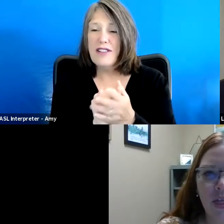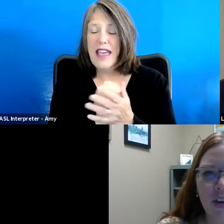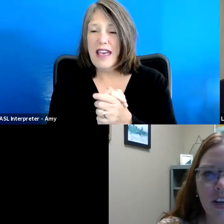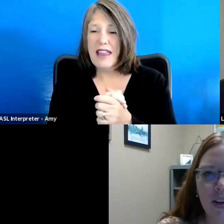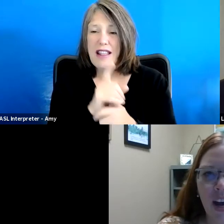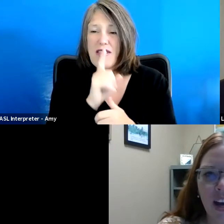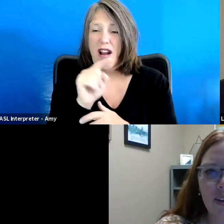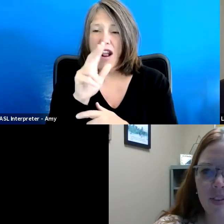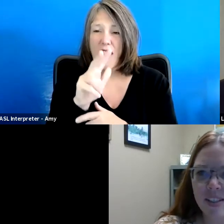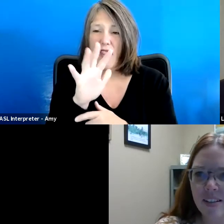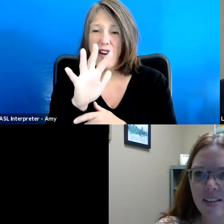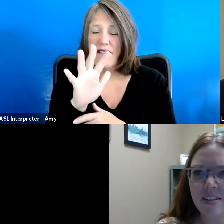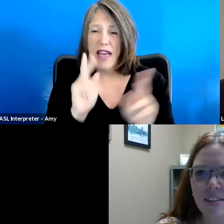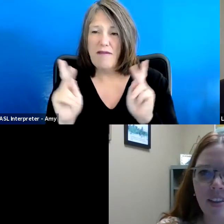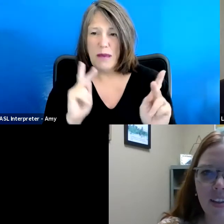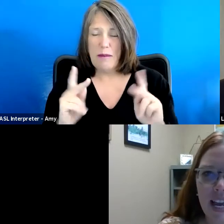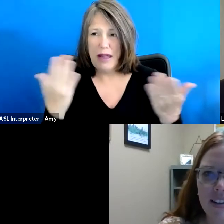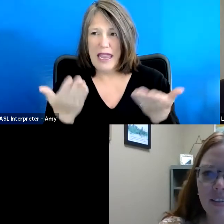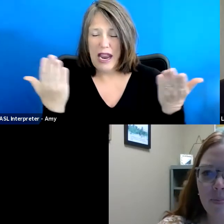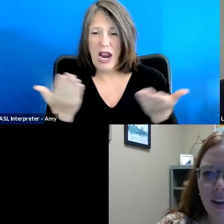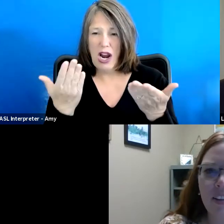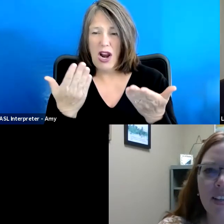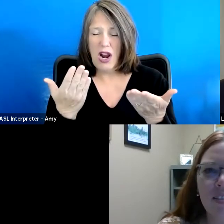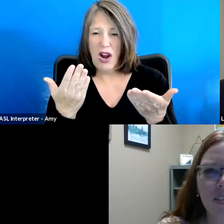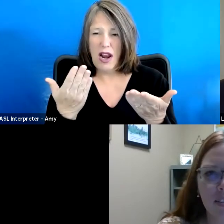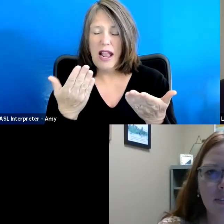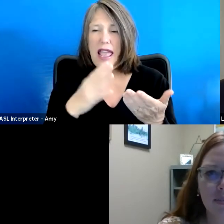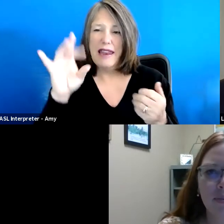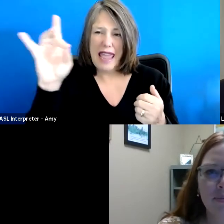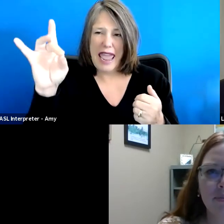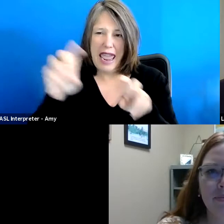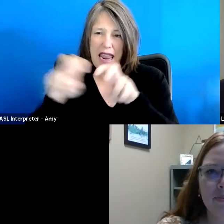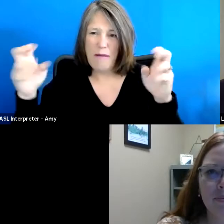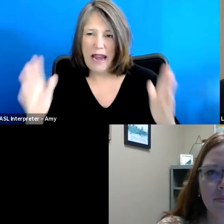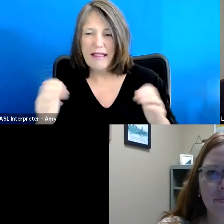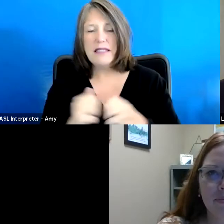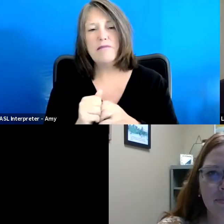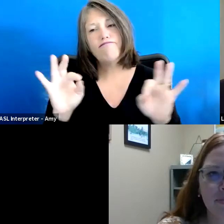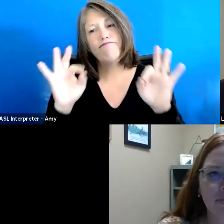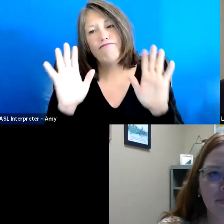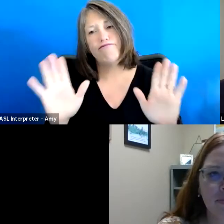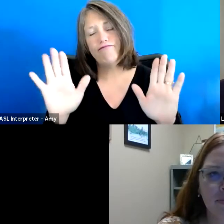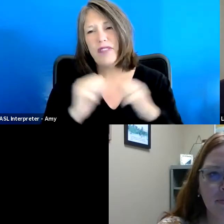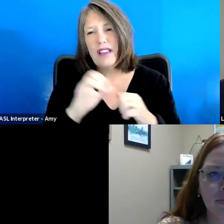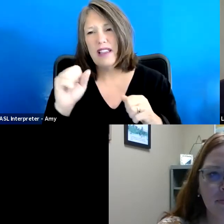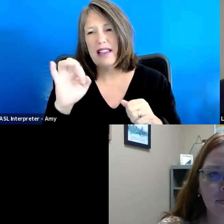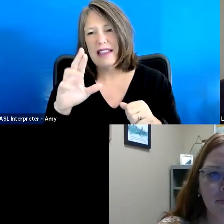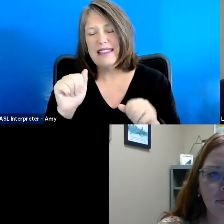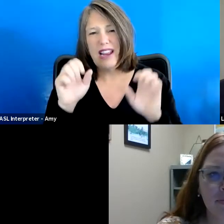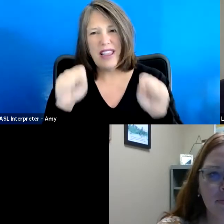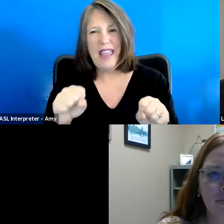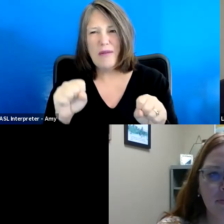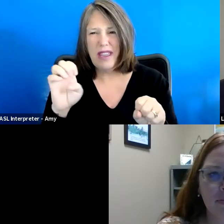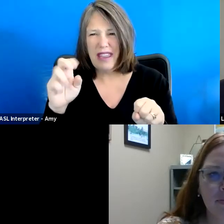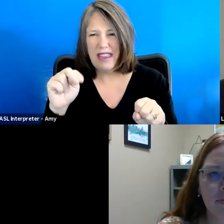And there's Okay, 35 attendees and then 8 panelists. Okay, awesome. Sarah, is there any way we can enable the chat,